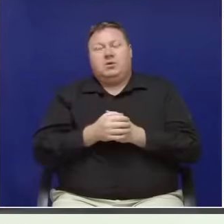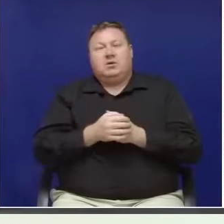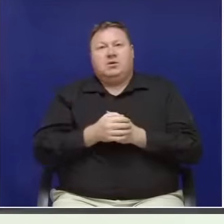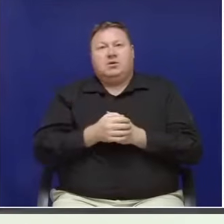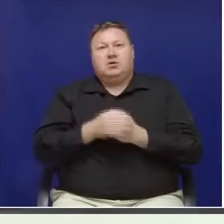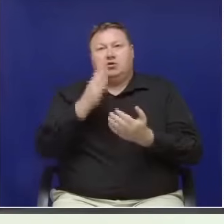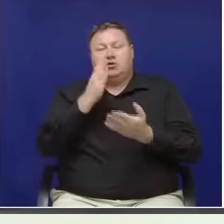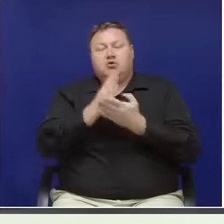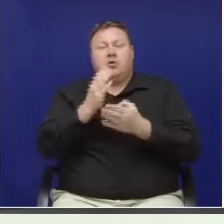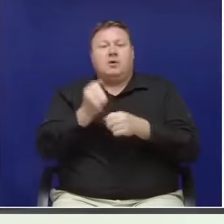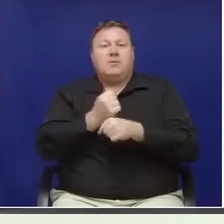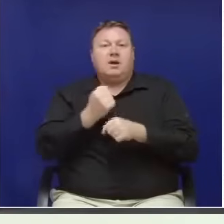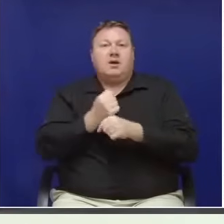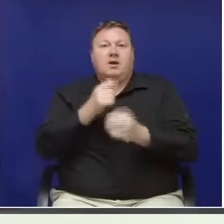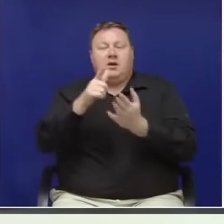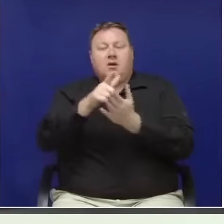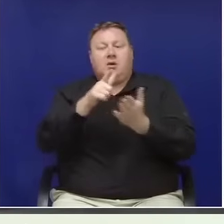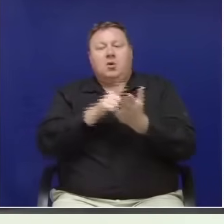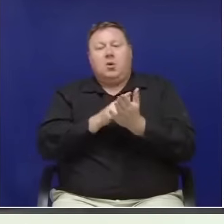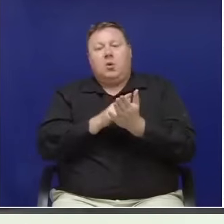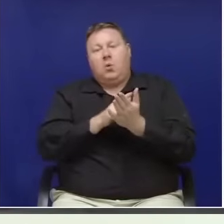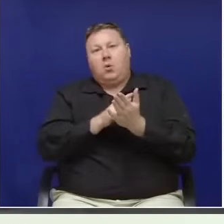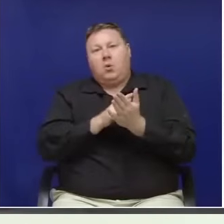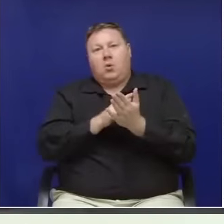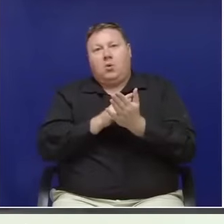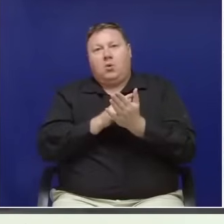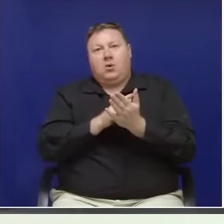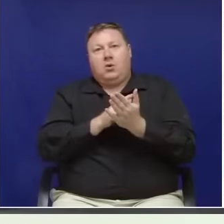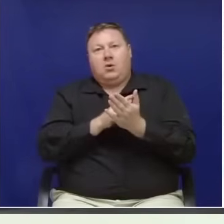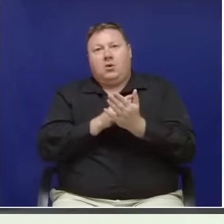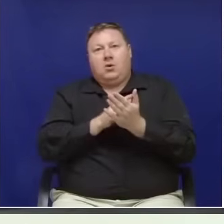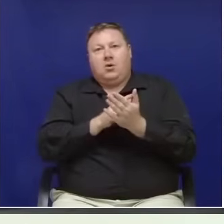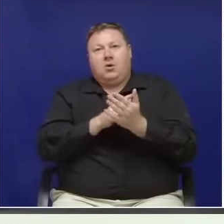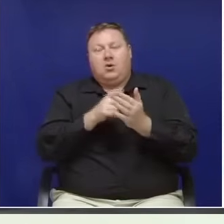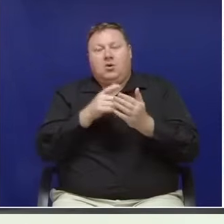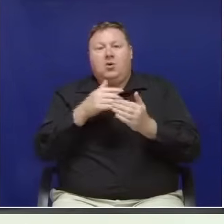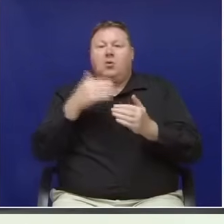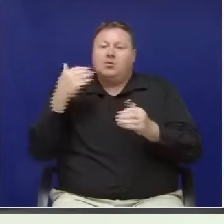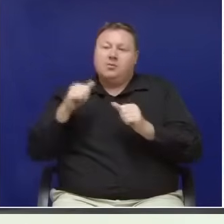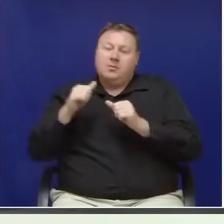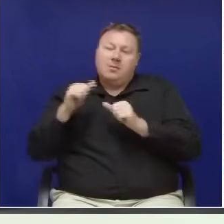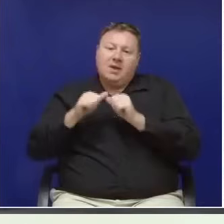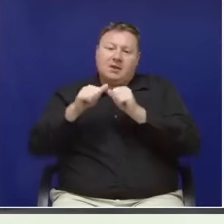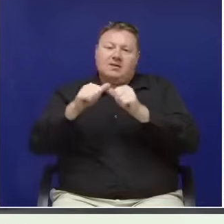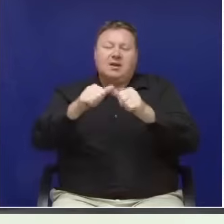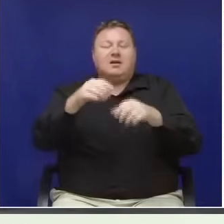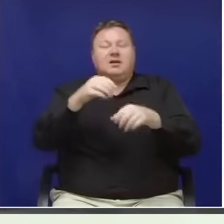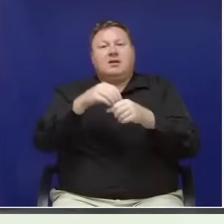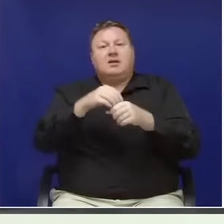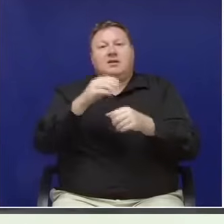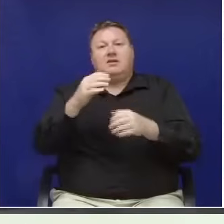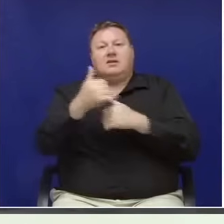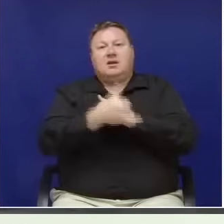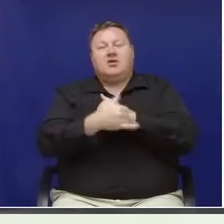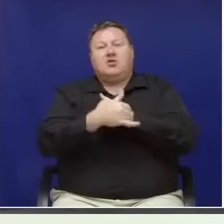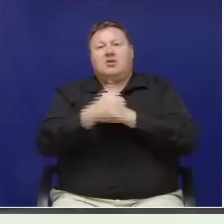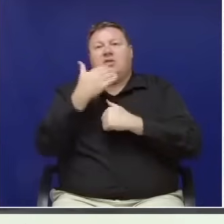ensure that law and order is maintained in the country. Thanks very much,